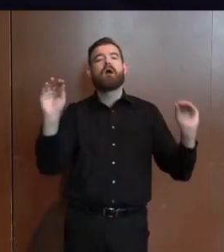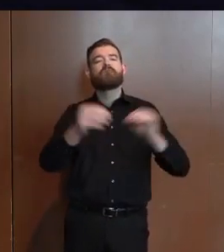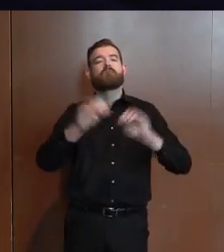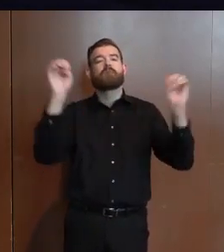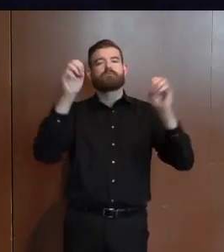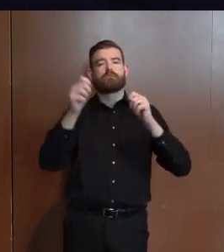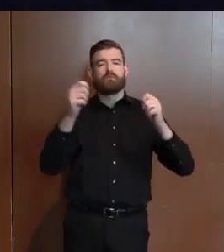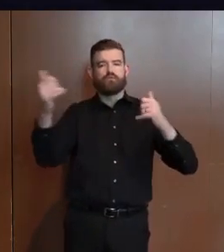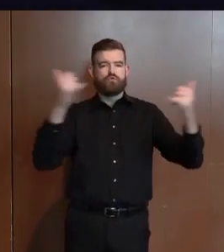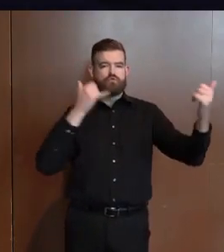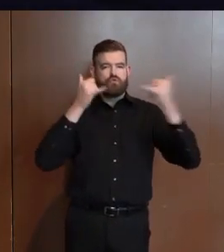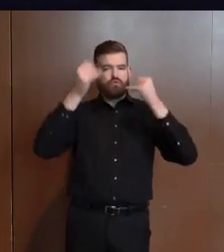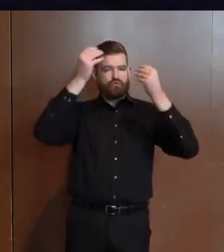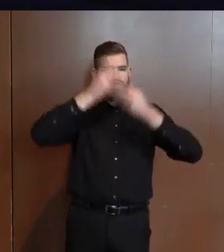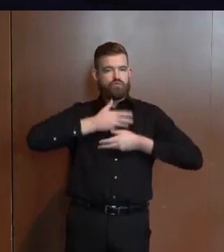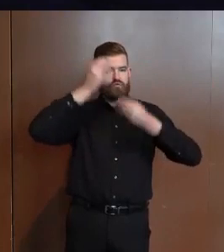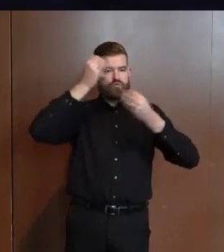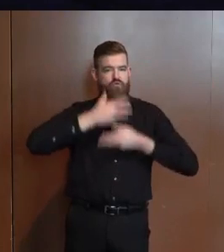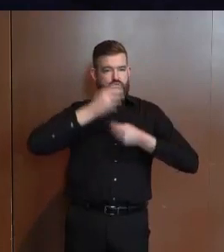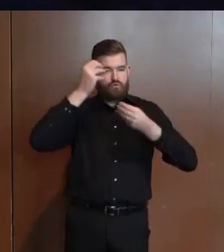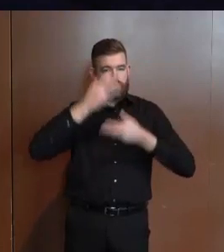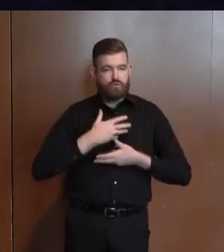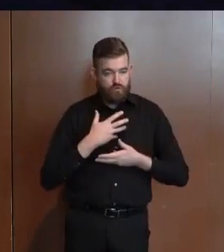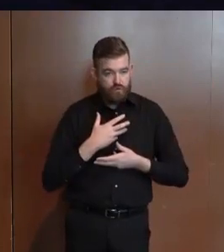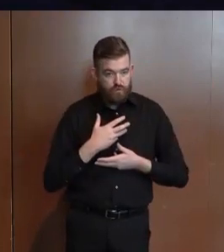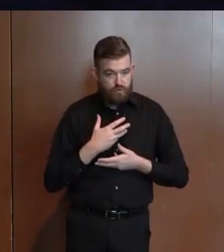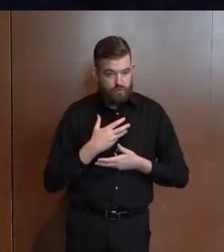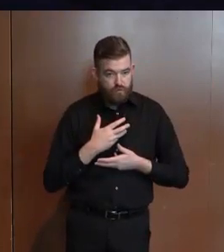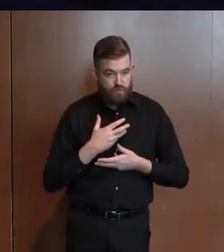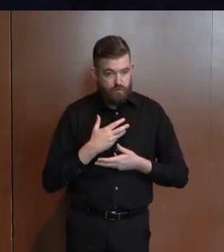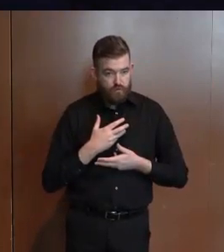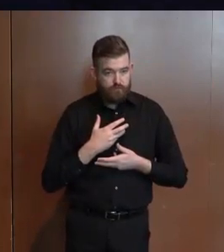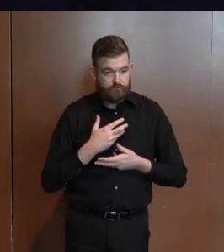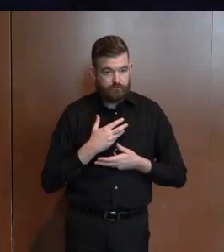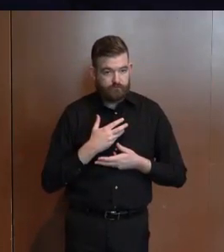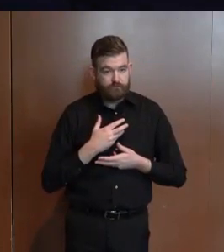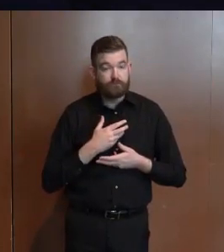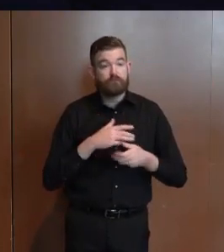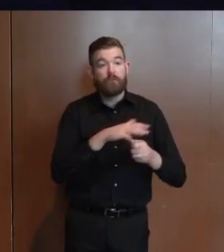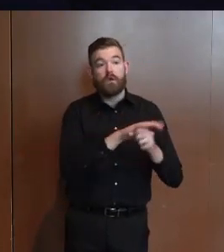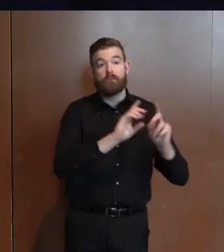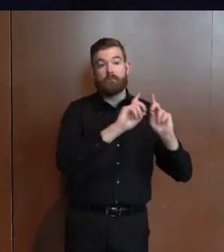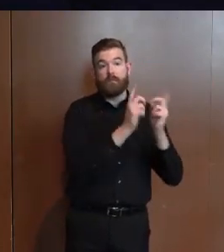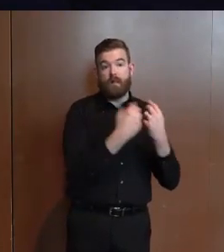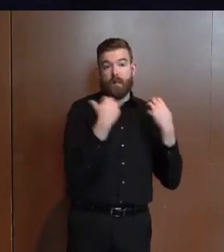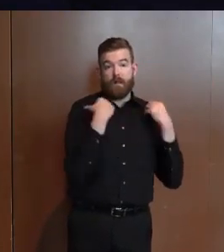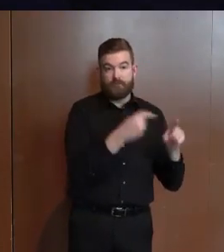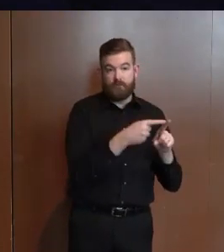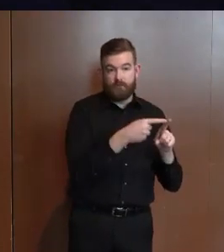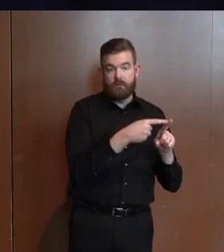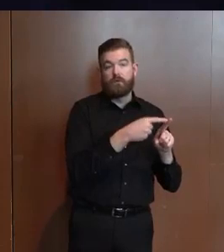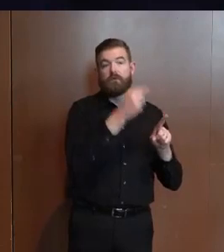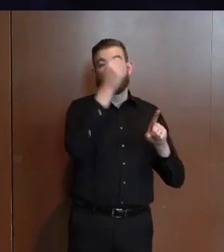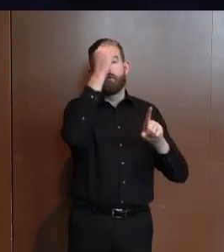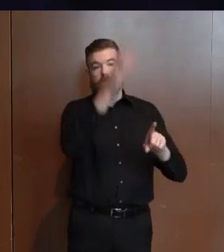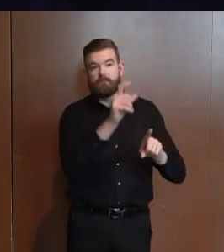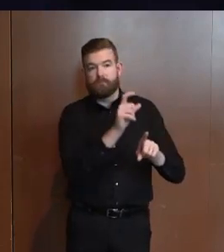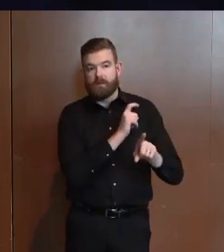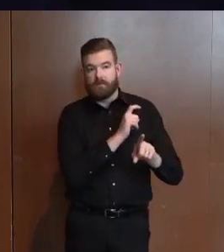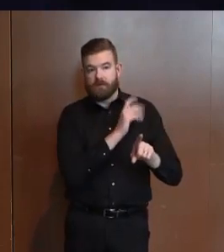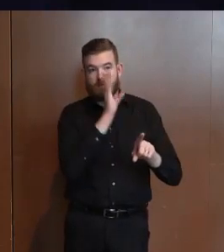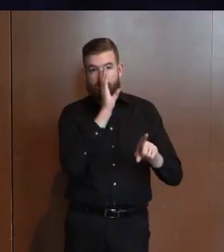thought that the locals providing it to the police chiefs and fire and EMS was working better. As soon as I hung up with that